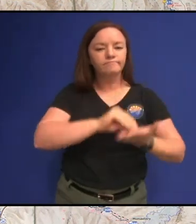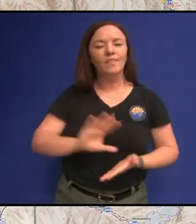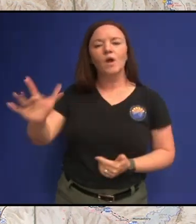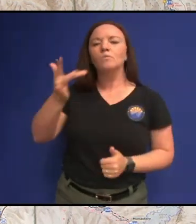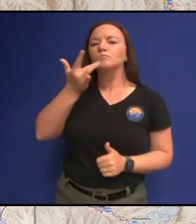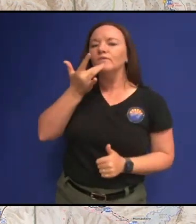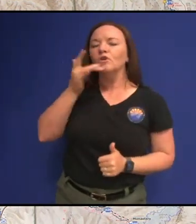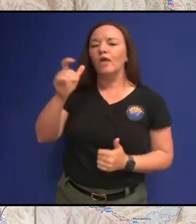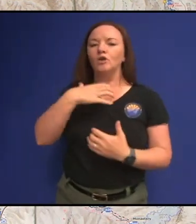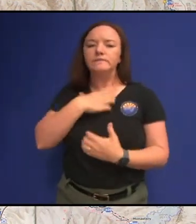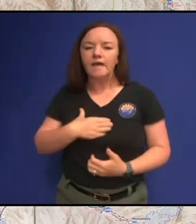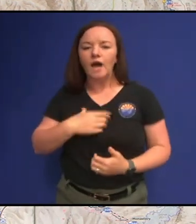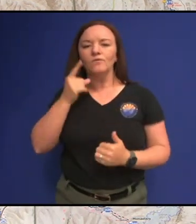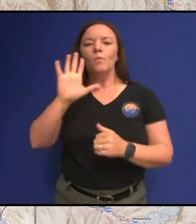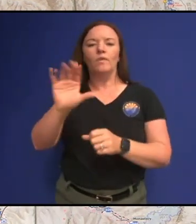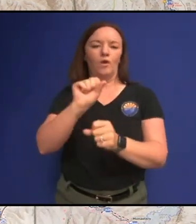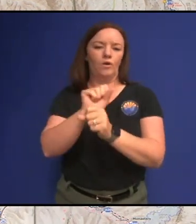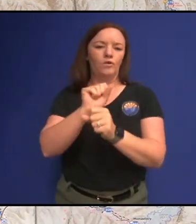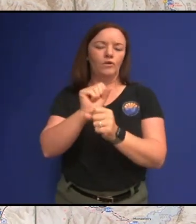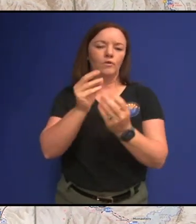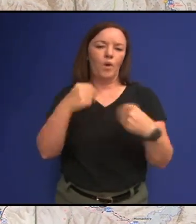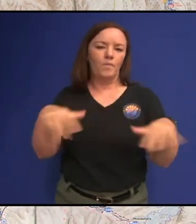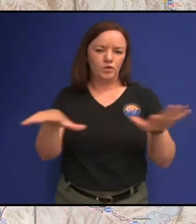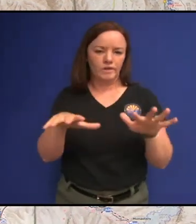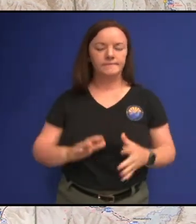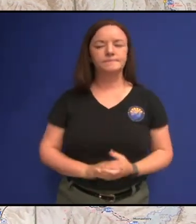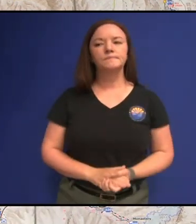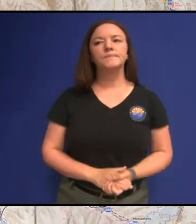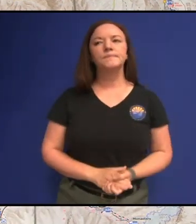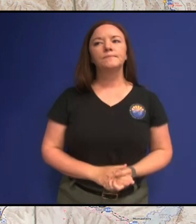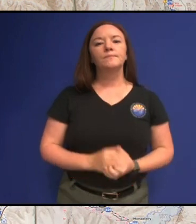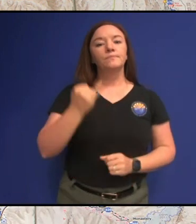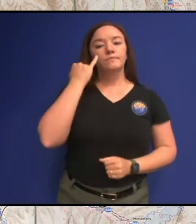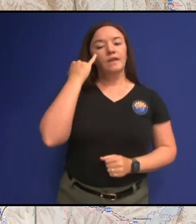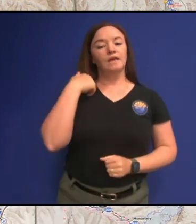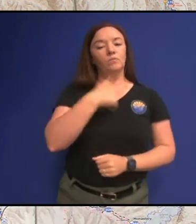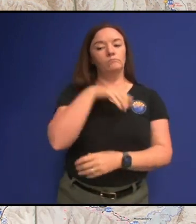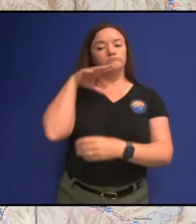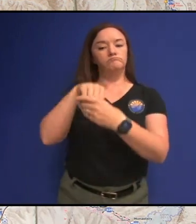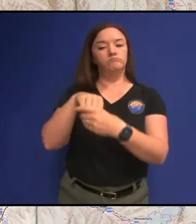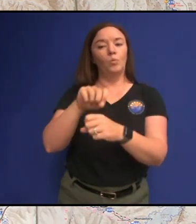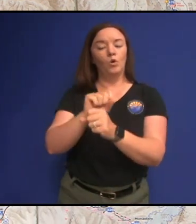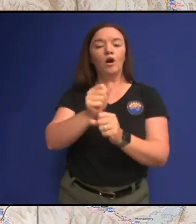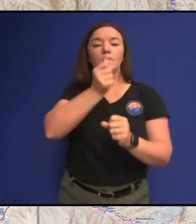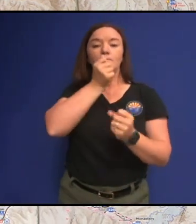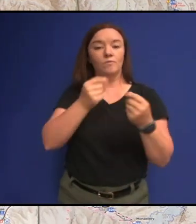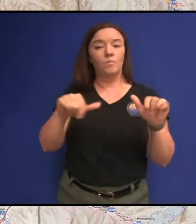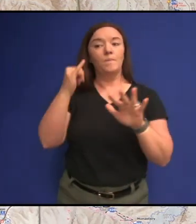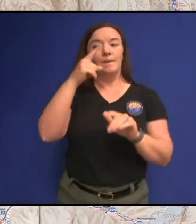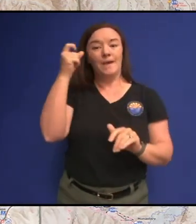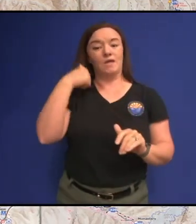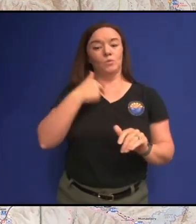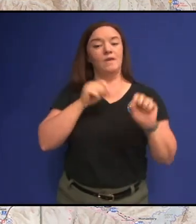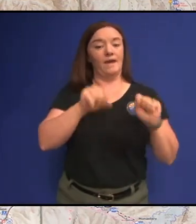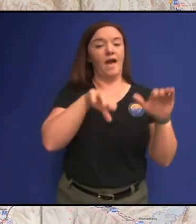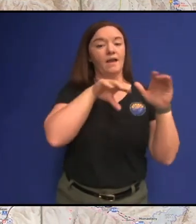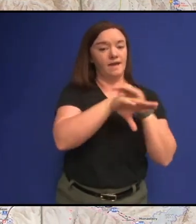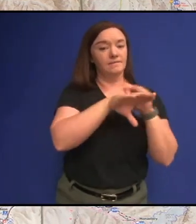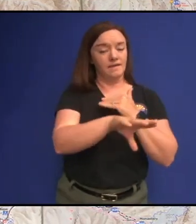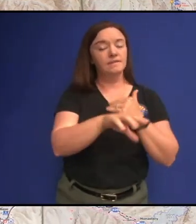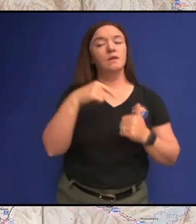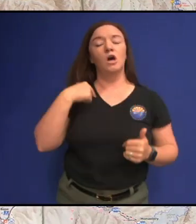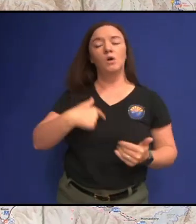work on the private property goes. If we engage in work on private property because we have access and because we see work, areas